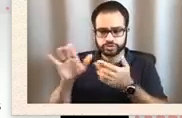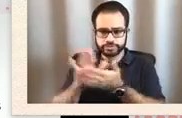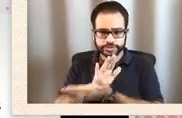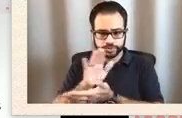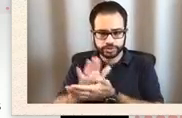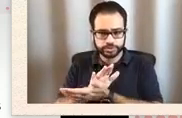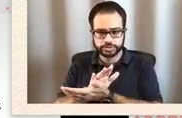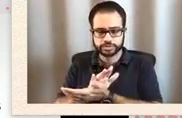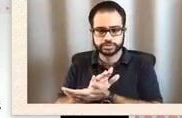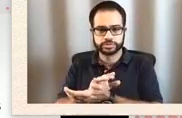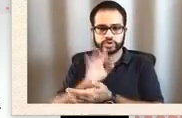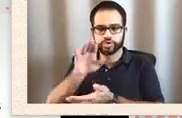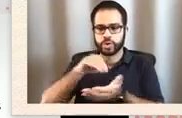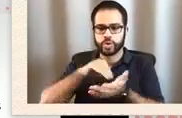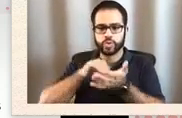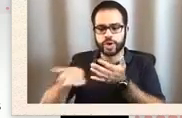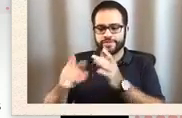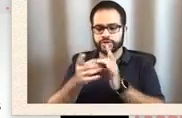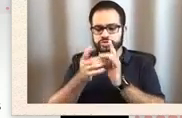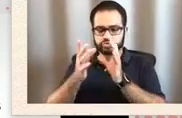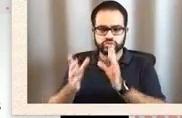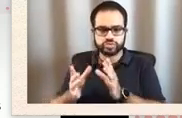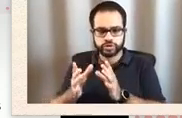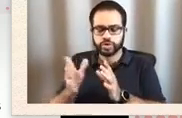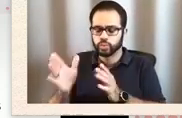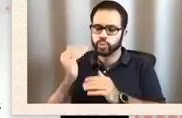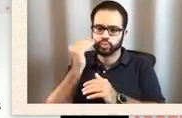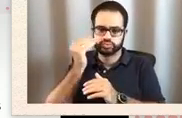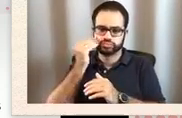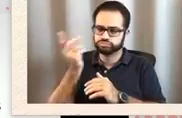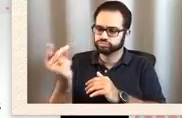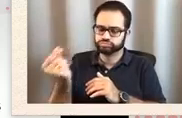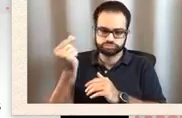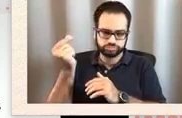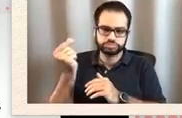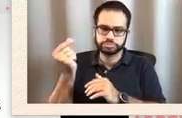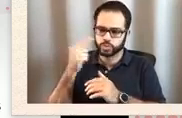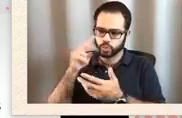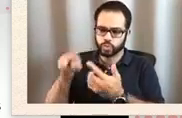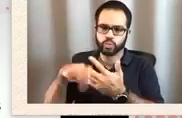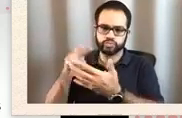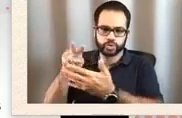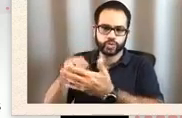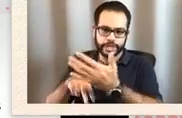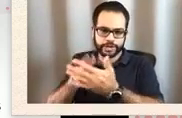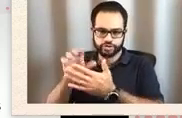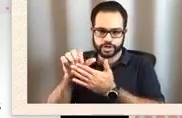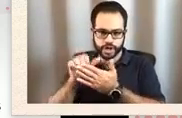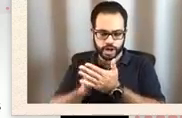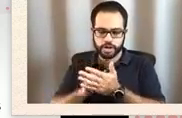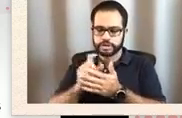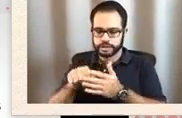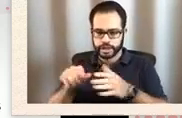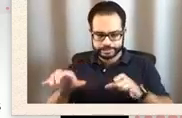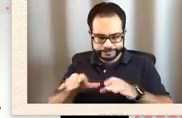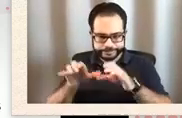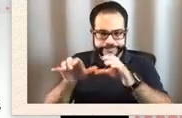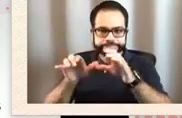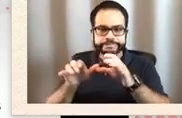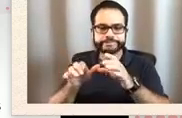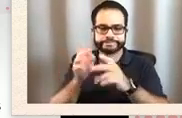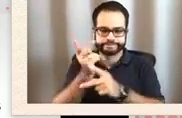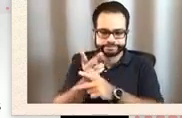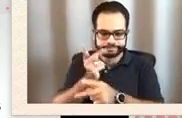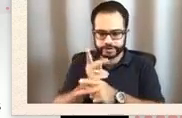your waiver support coordinator will be able to know right away and be able to take proactive steps to address whatever